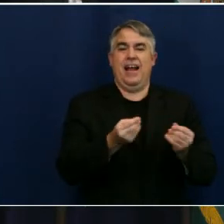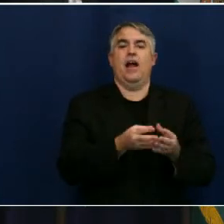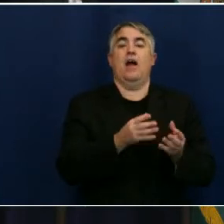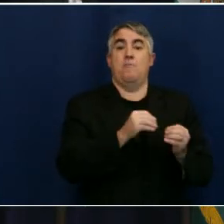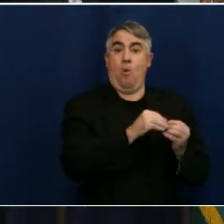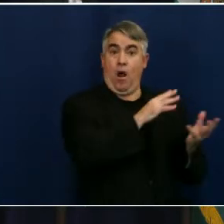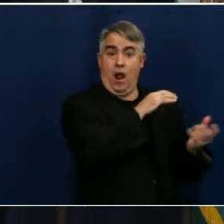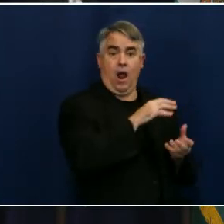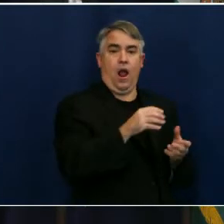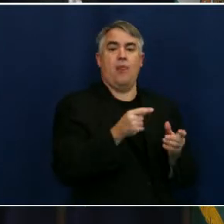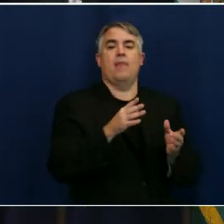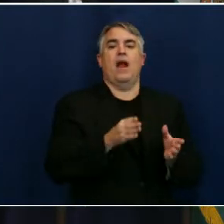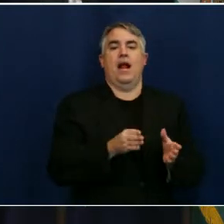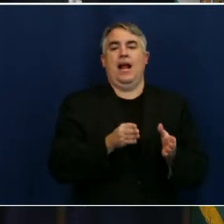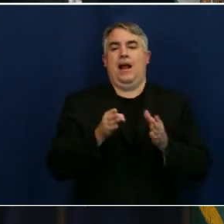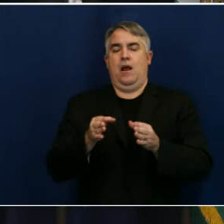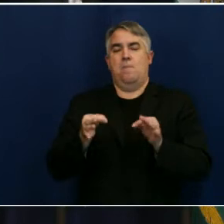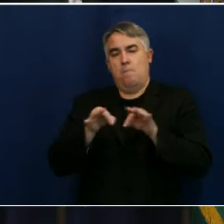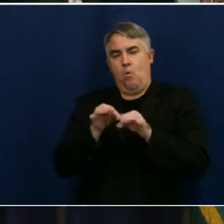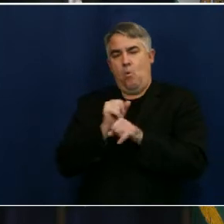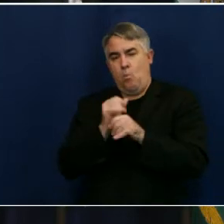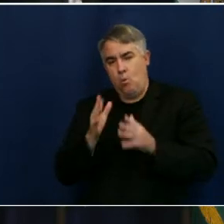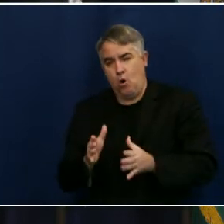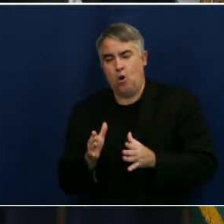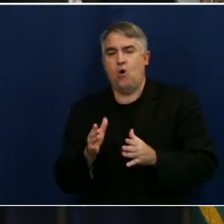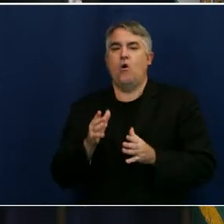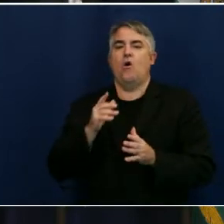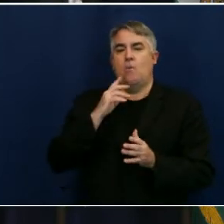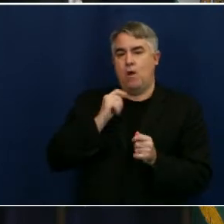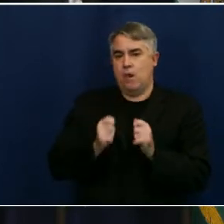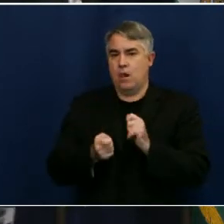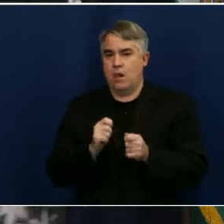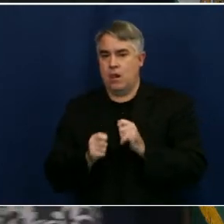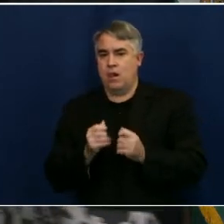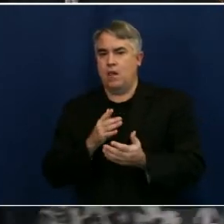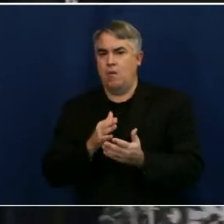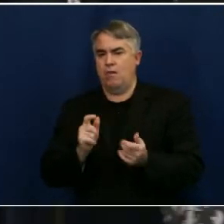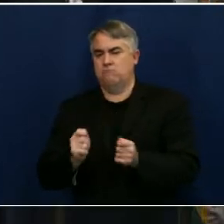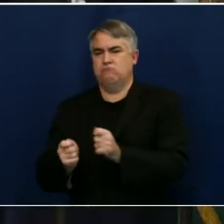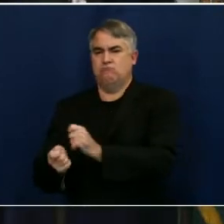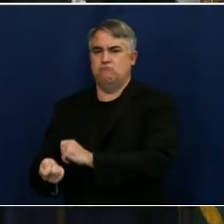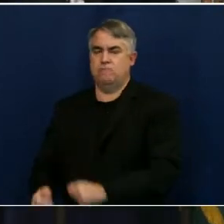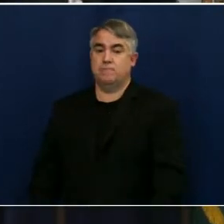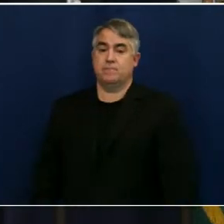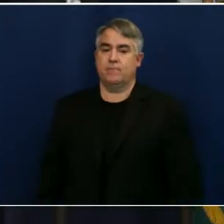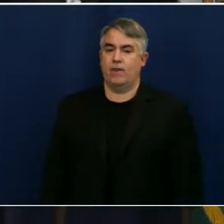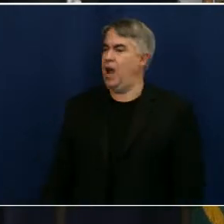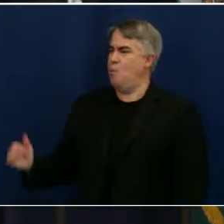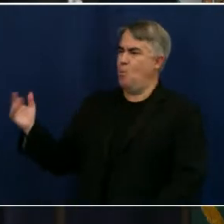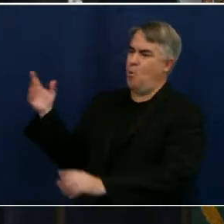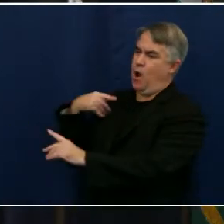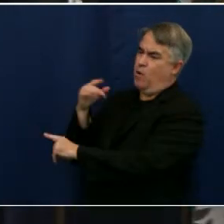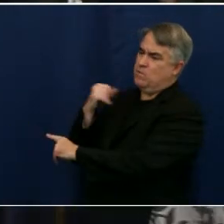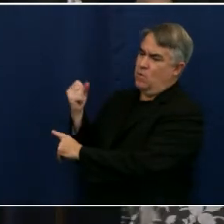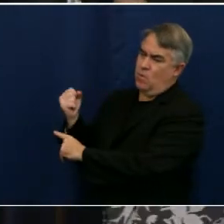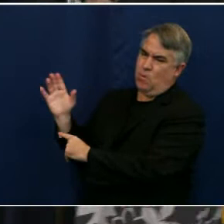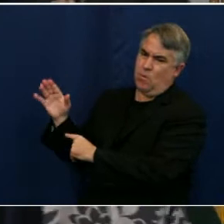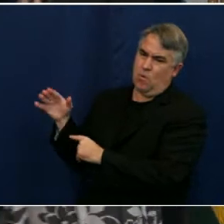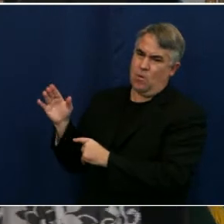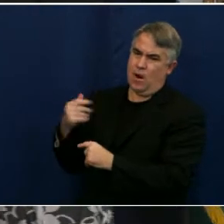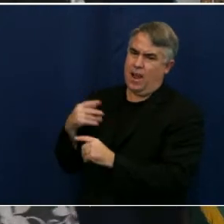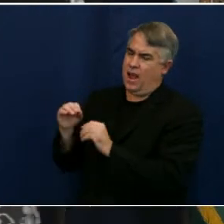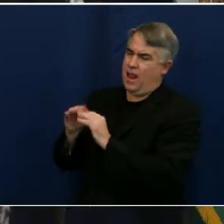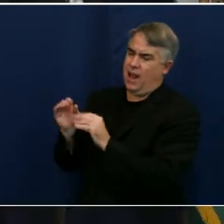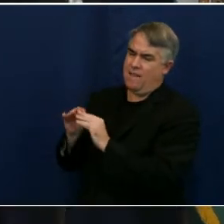and then see what happens after that. Thank you. I'm sorry, Dr. Wooten, so just to clarify, are you saying that there's a